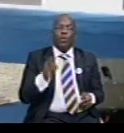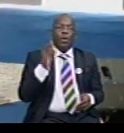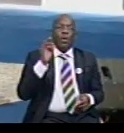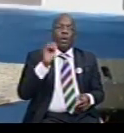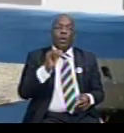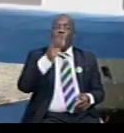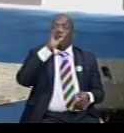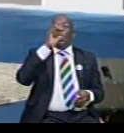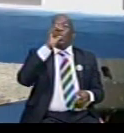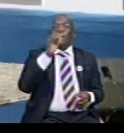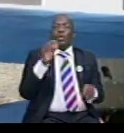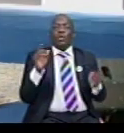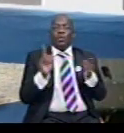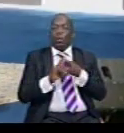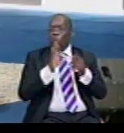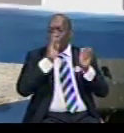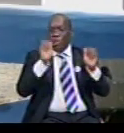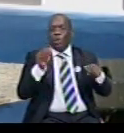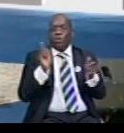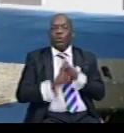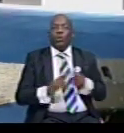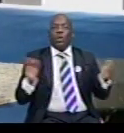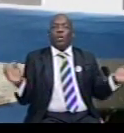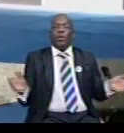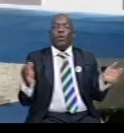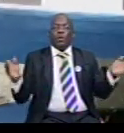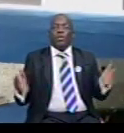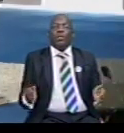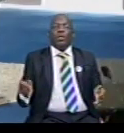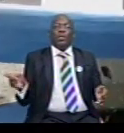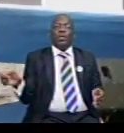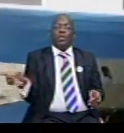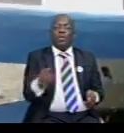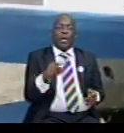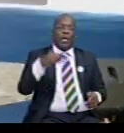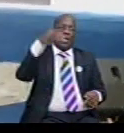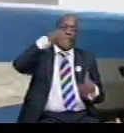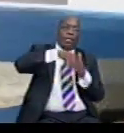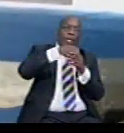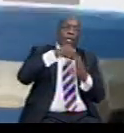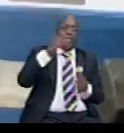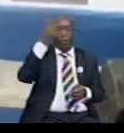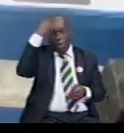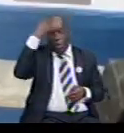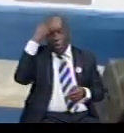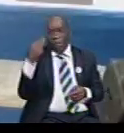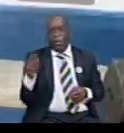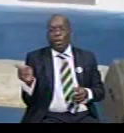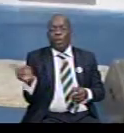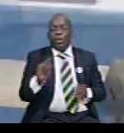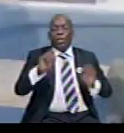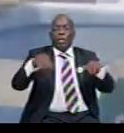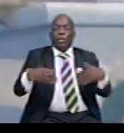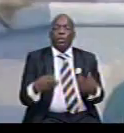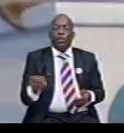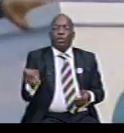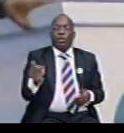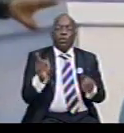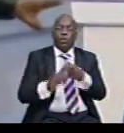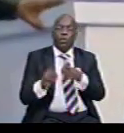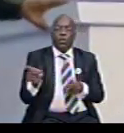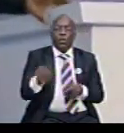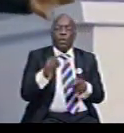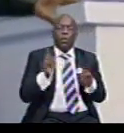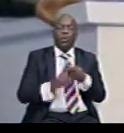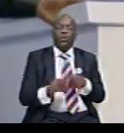spike, you know, their inner courage, whatever they gave to them, eating and drinking. When we